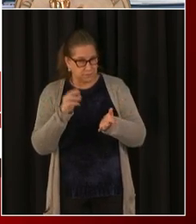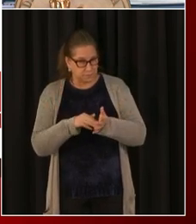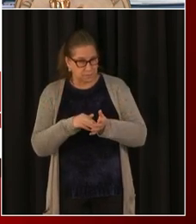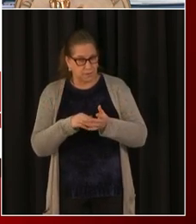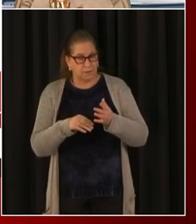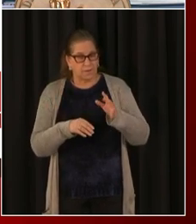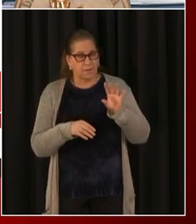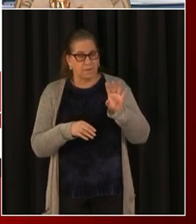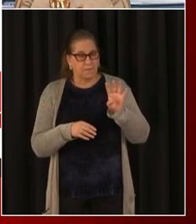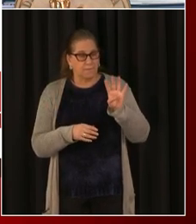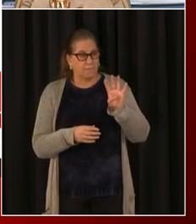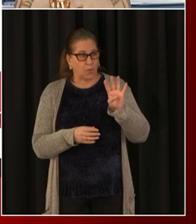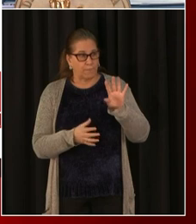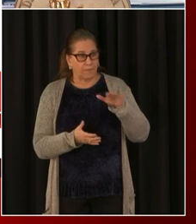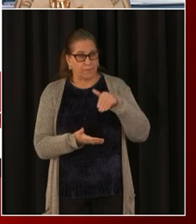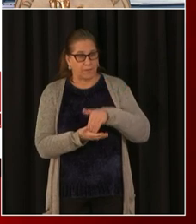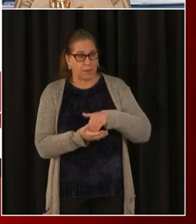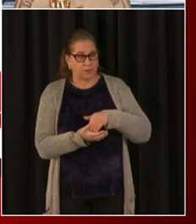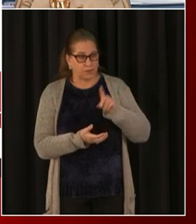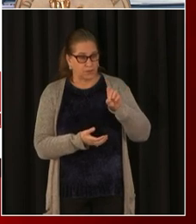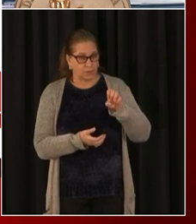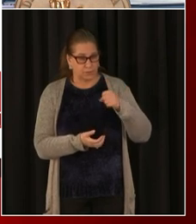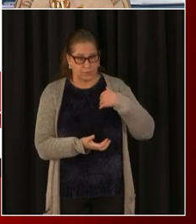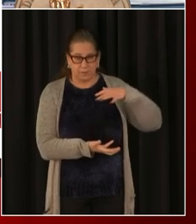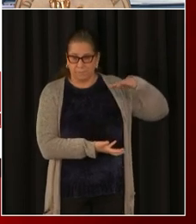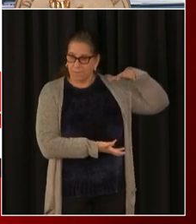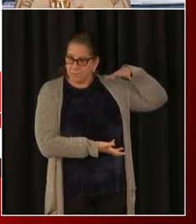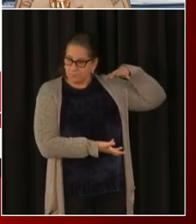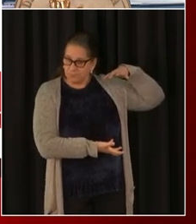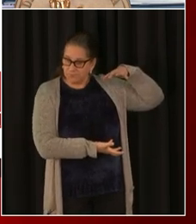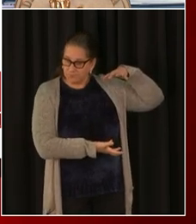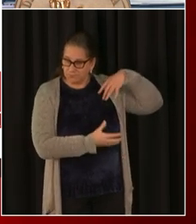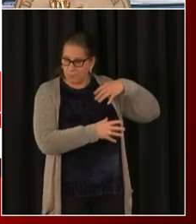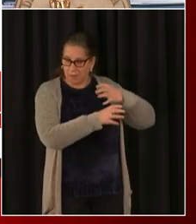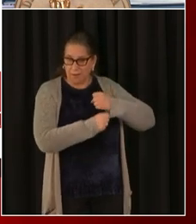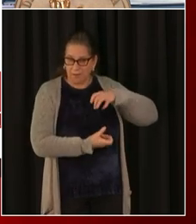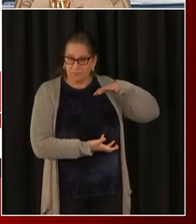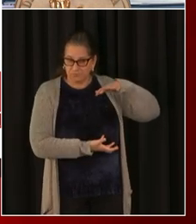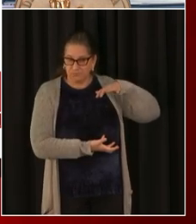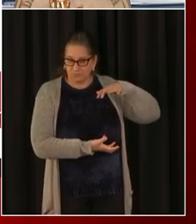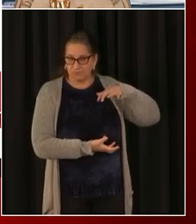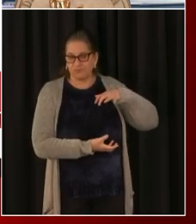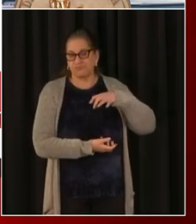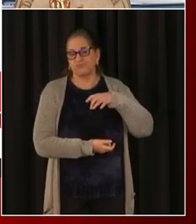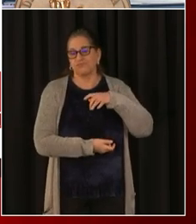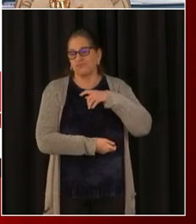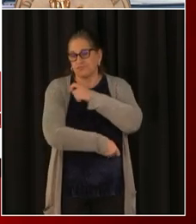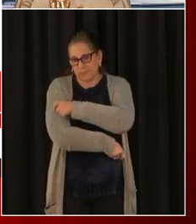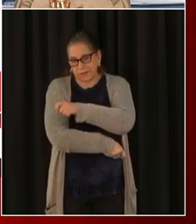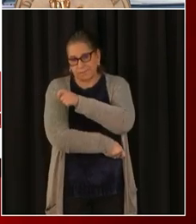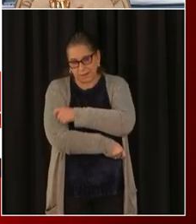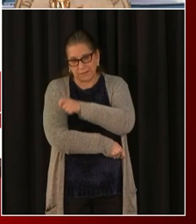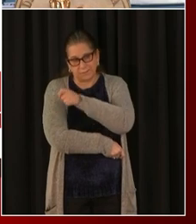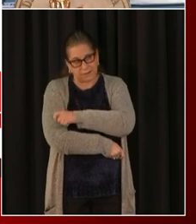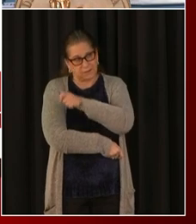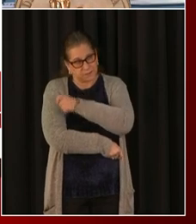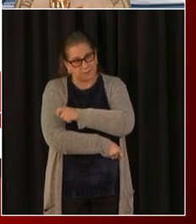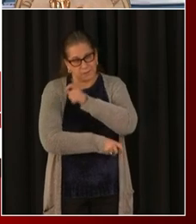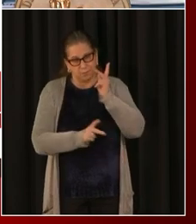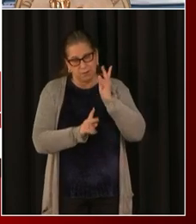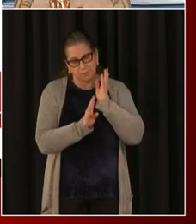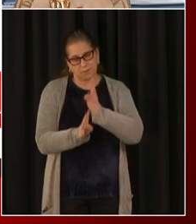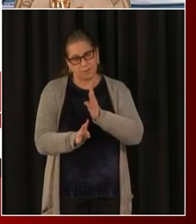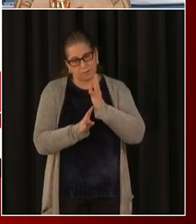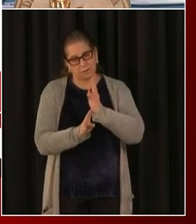45,425 doses. Additional doses will become available this week, totaling 8,300